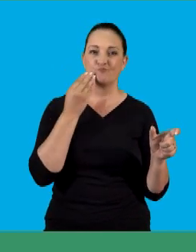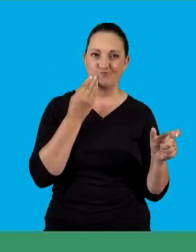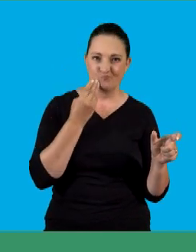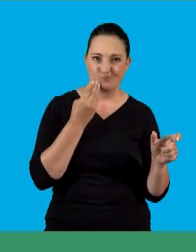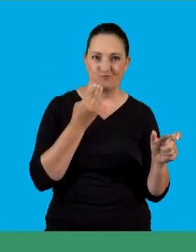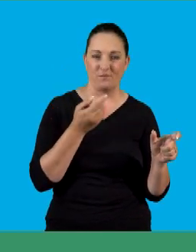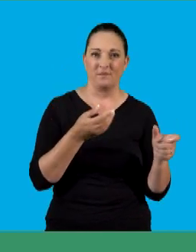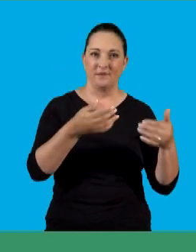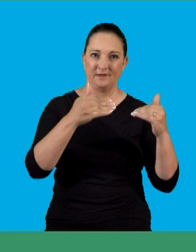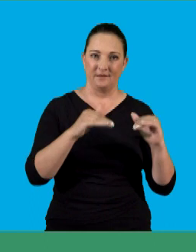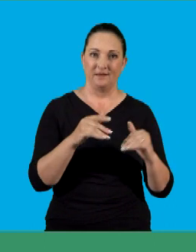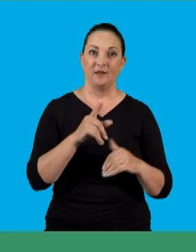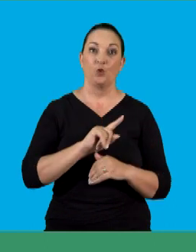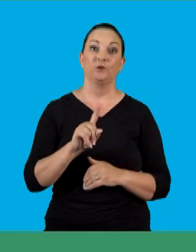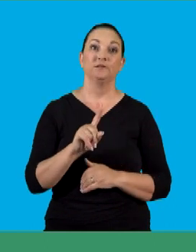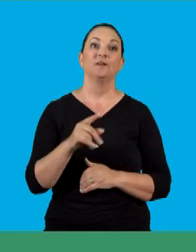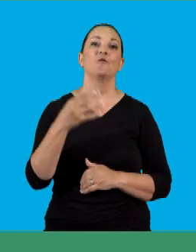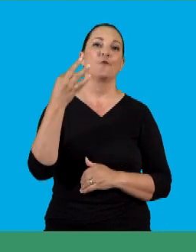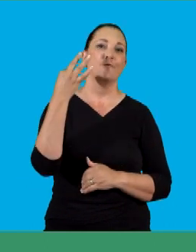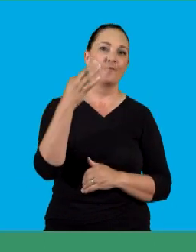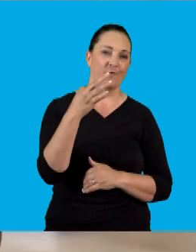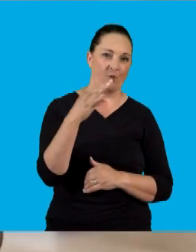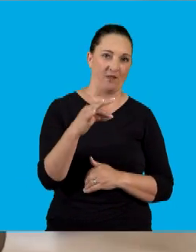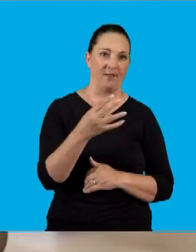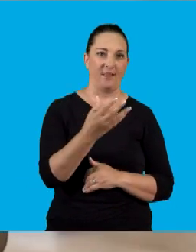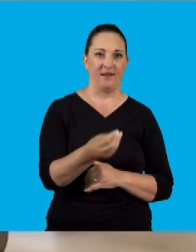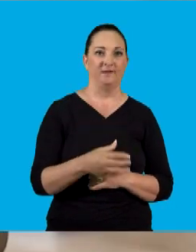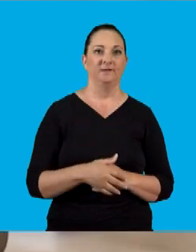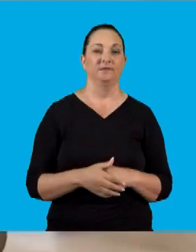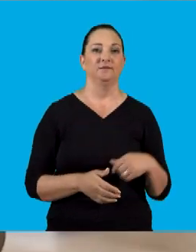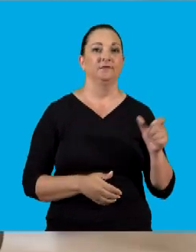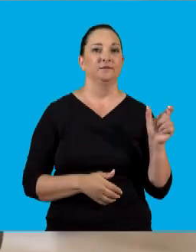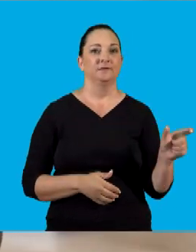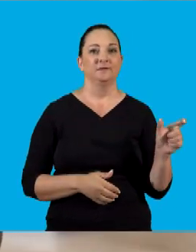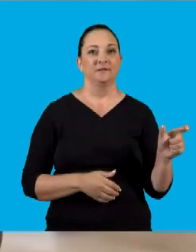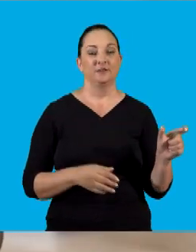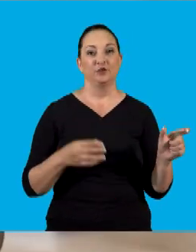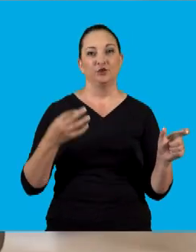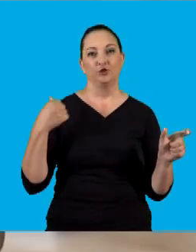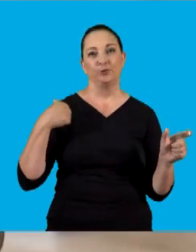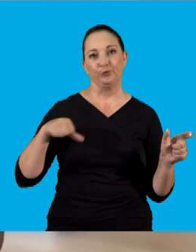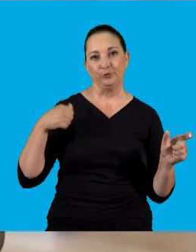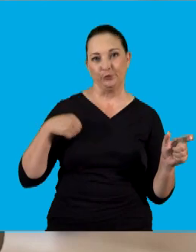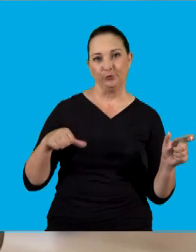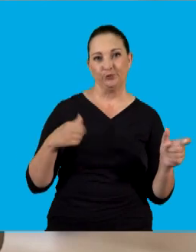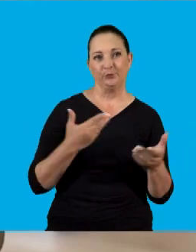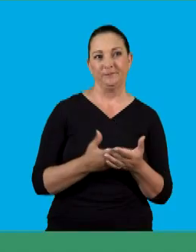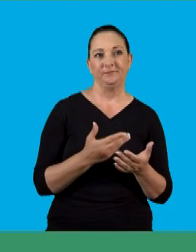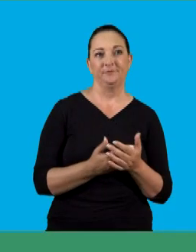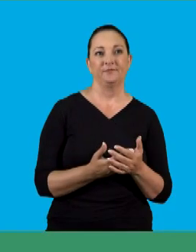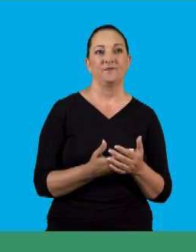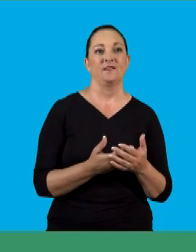breakfast falls under the formal sector. Then we have our municipality providing refuse